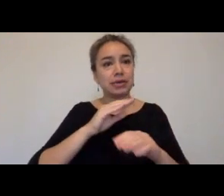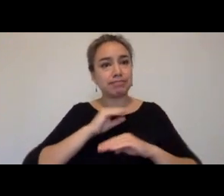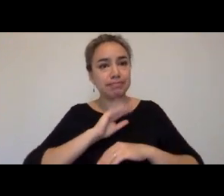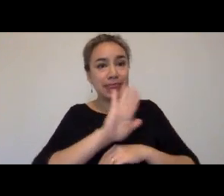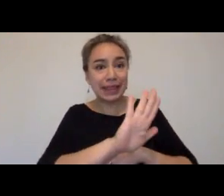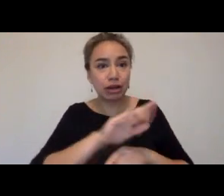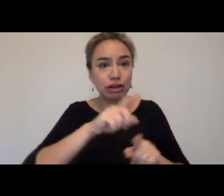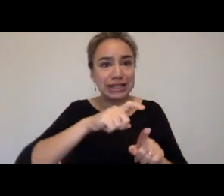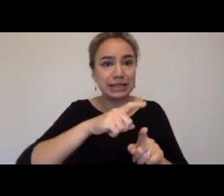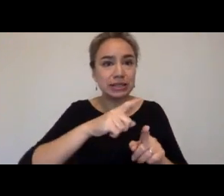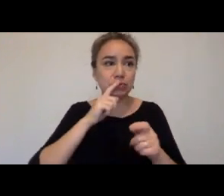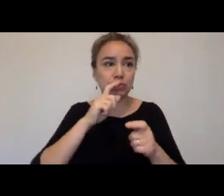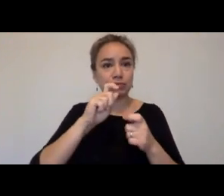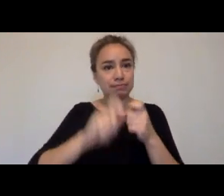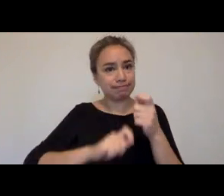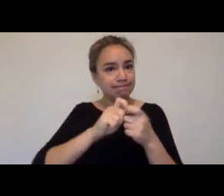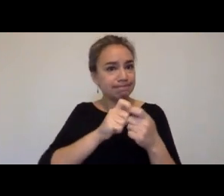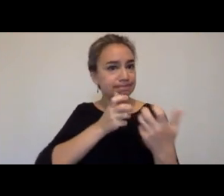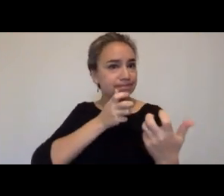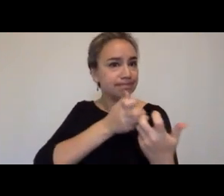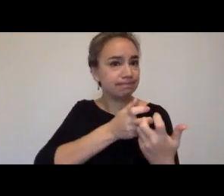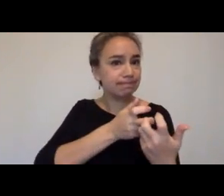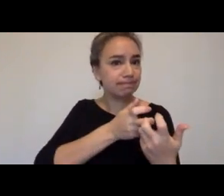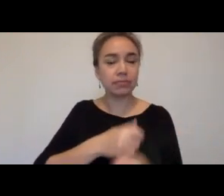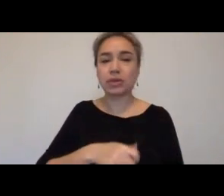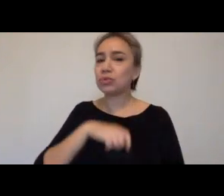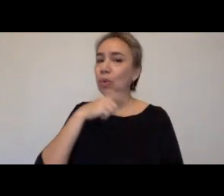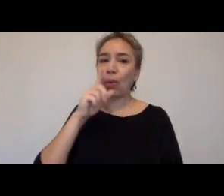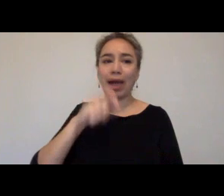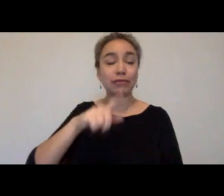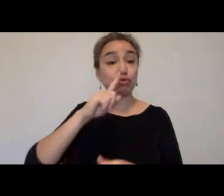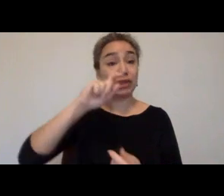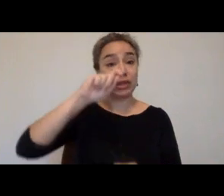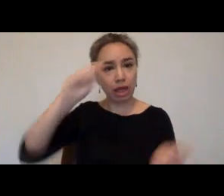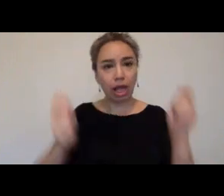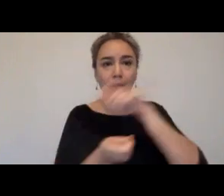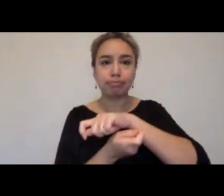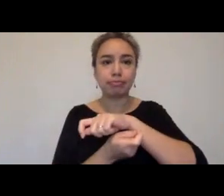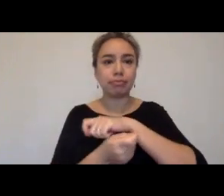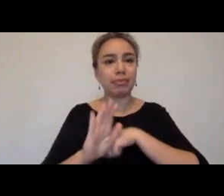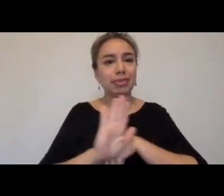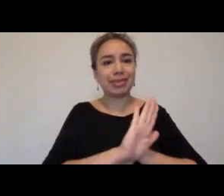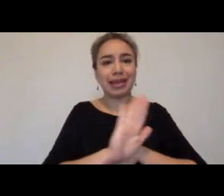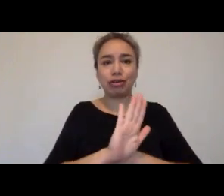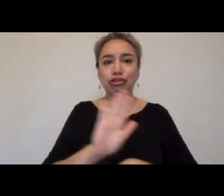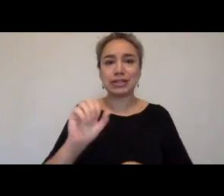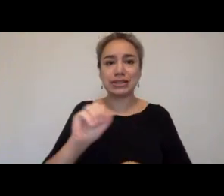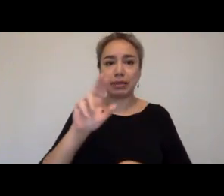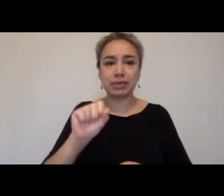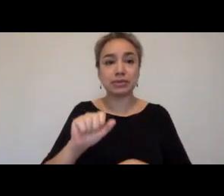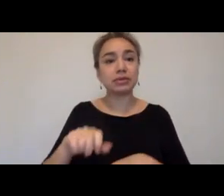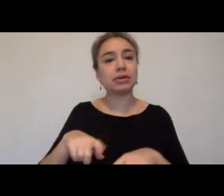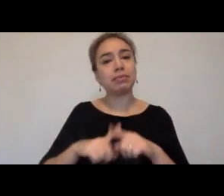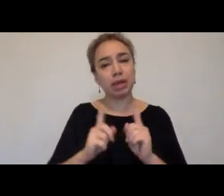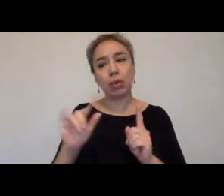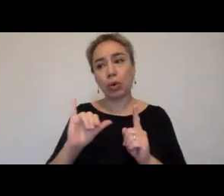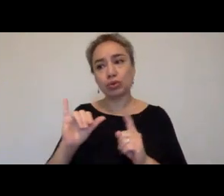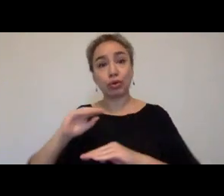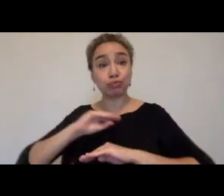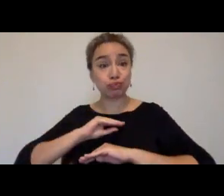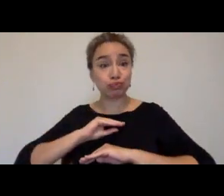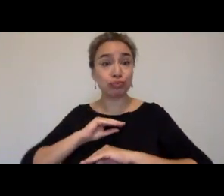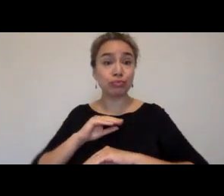having to radically reinvent their syllabi, while also satisfying the goals of this project. And then